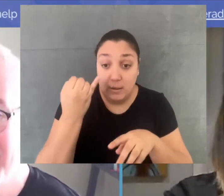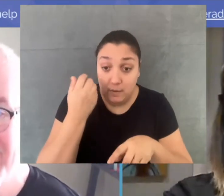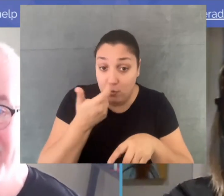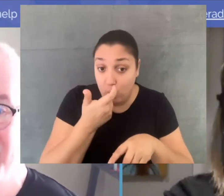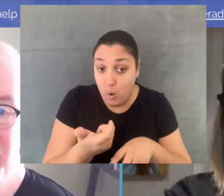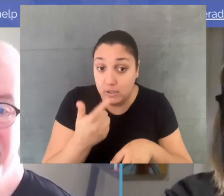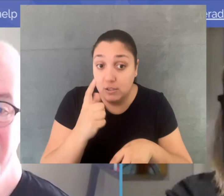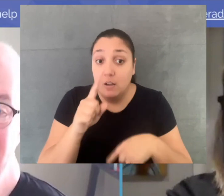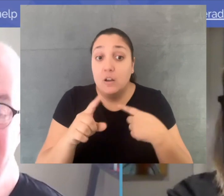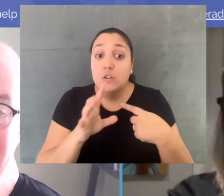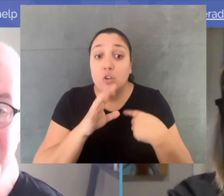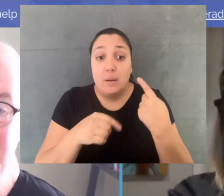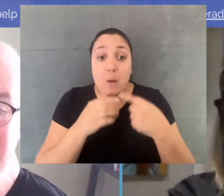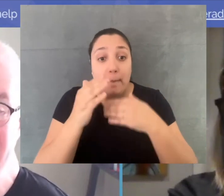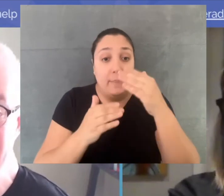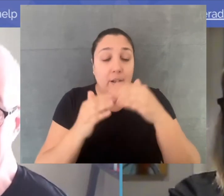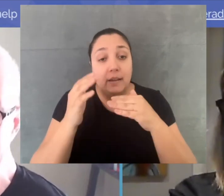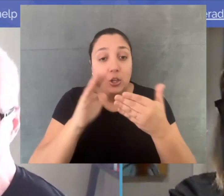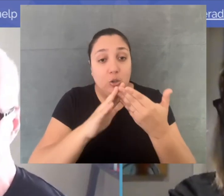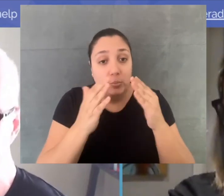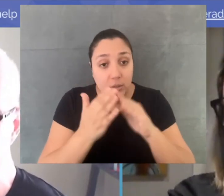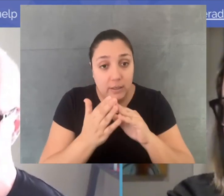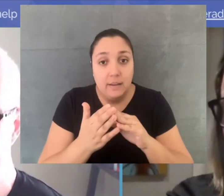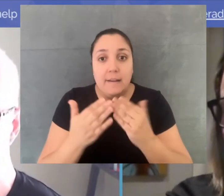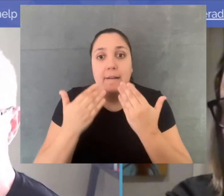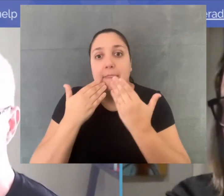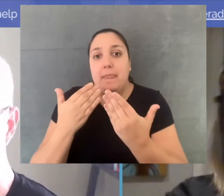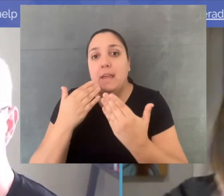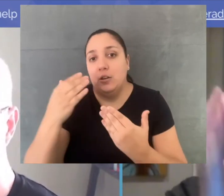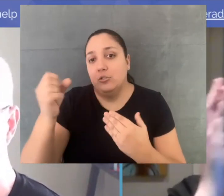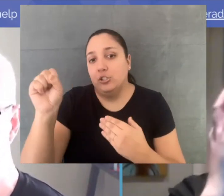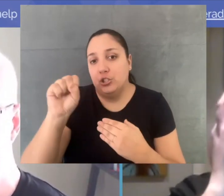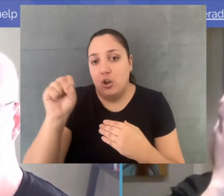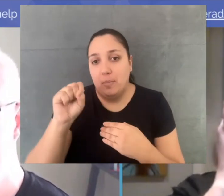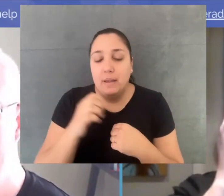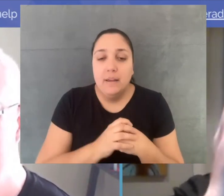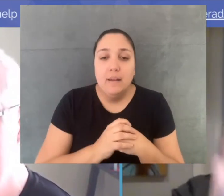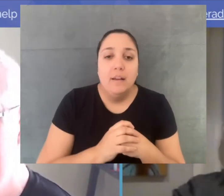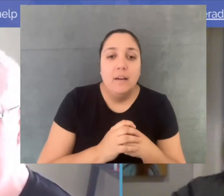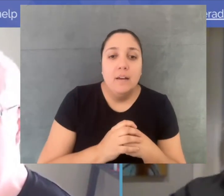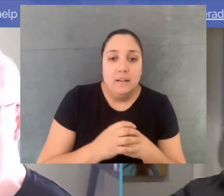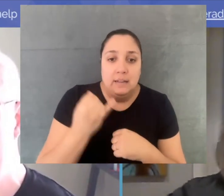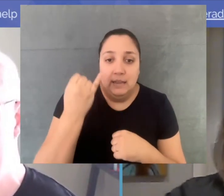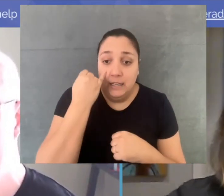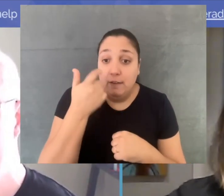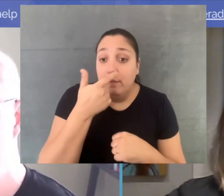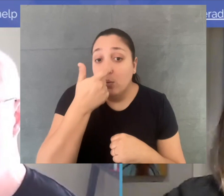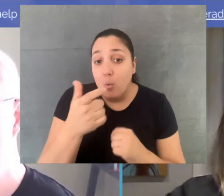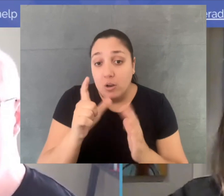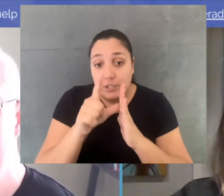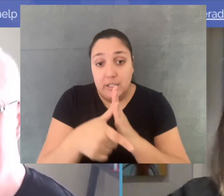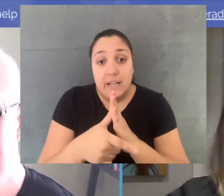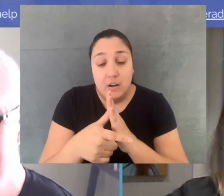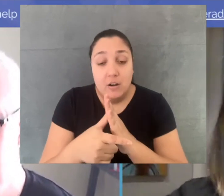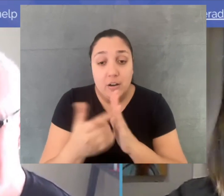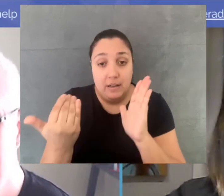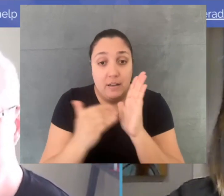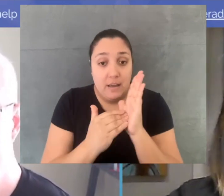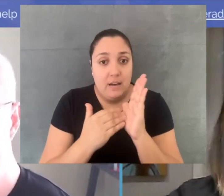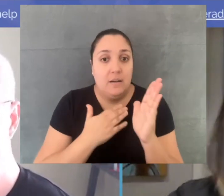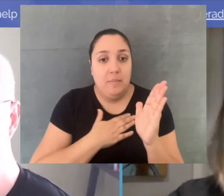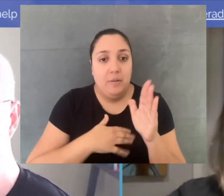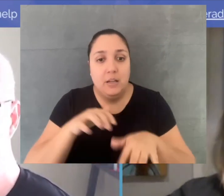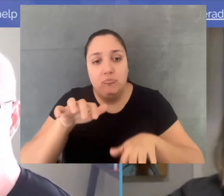about building accessibility into online communities. My guest is Shelby Edwards. Thank you for joining us. If you happen to catch this on the replay as